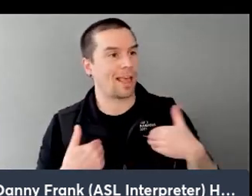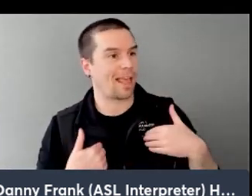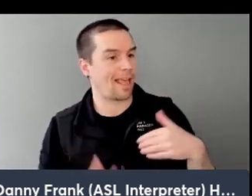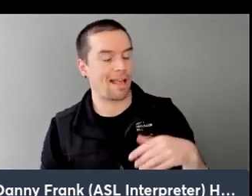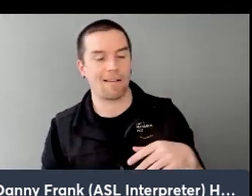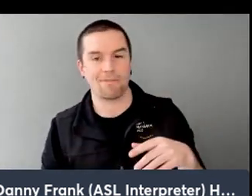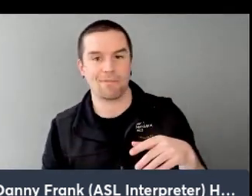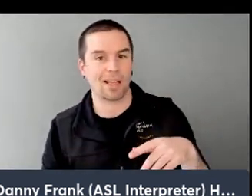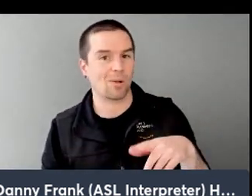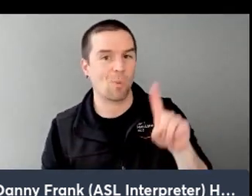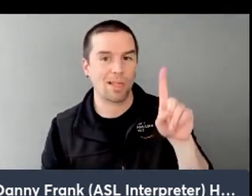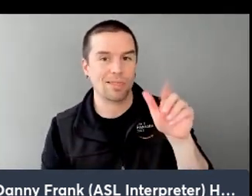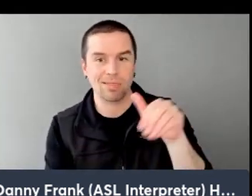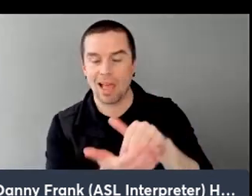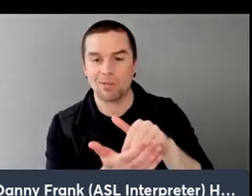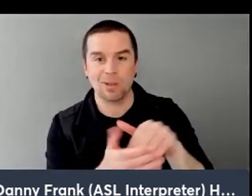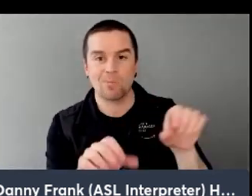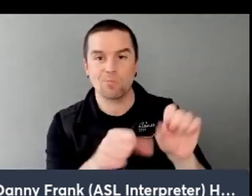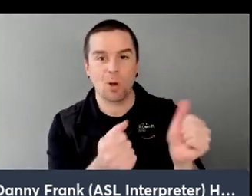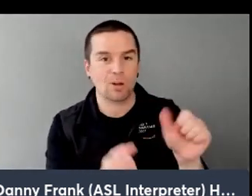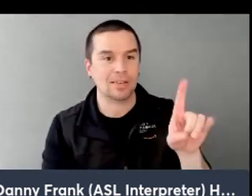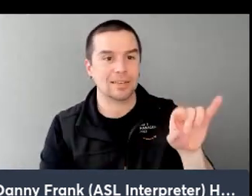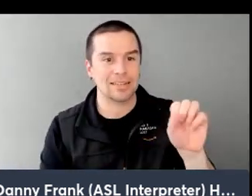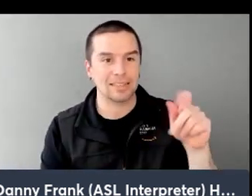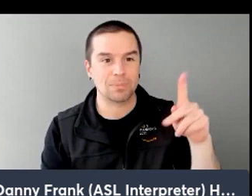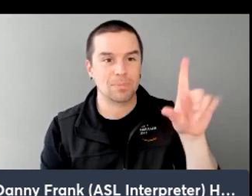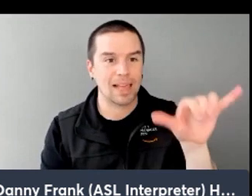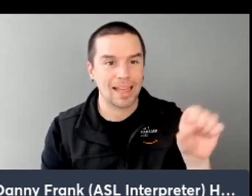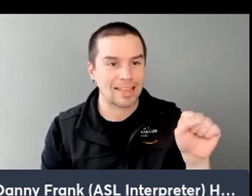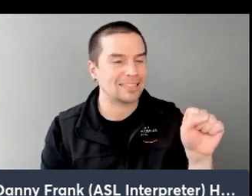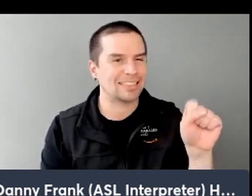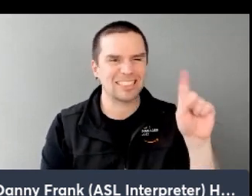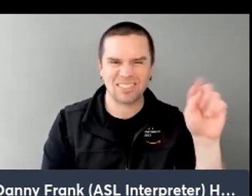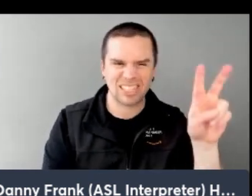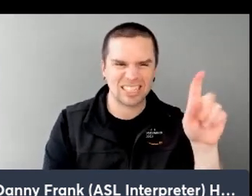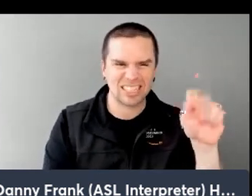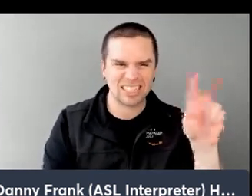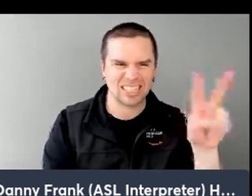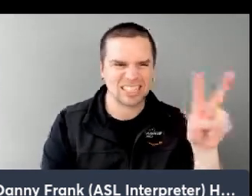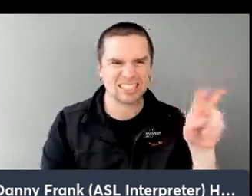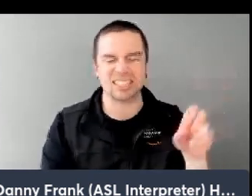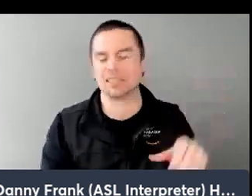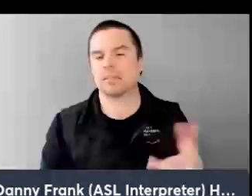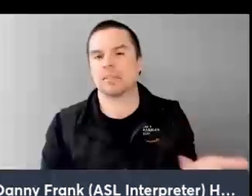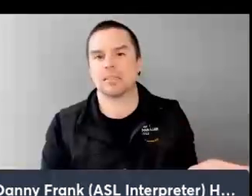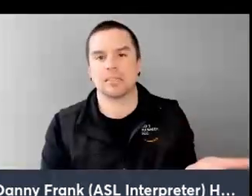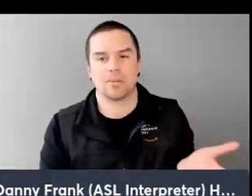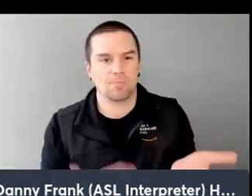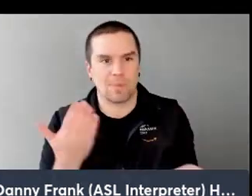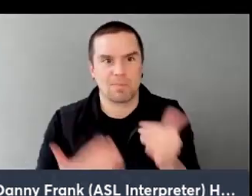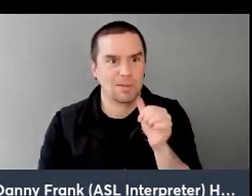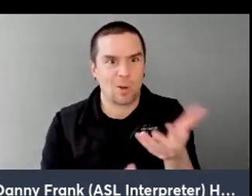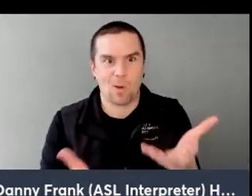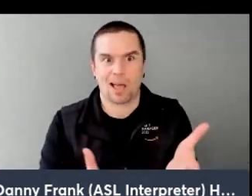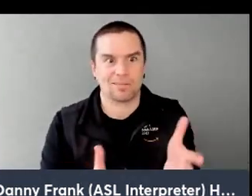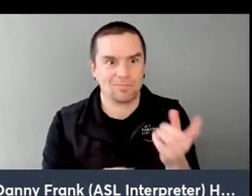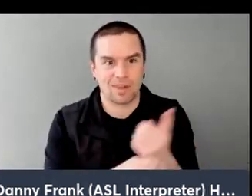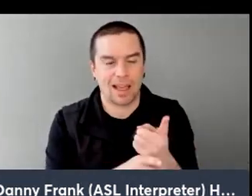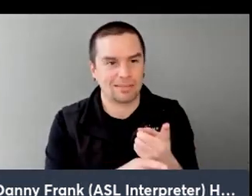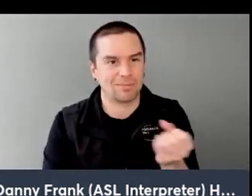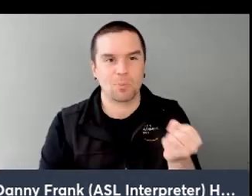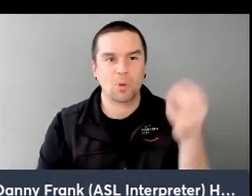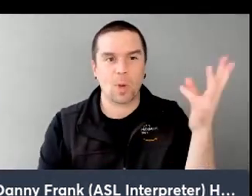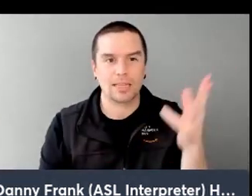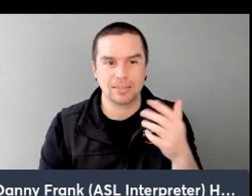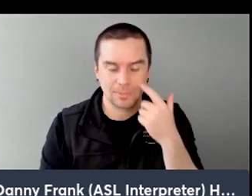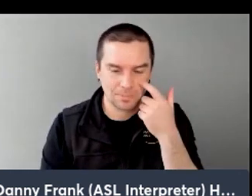broken displays of a manufacturing line for like TVs or something like that. Hopefully not. That would be so wasteful.